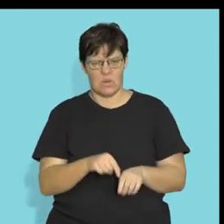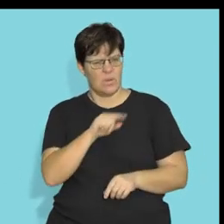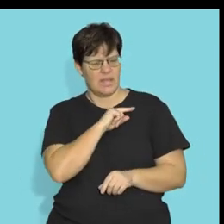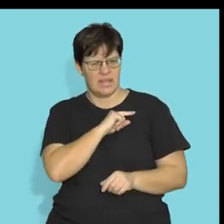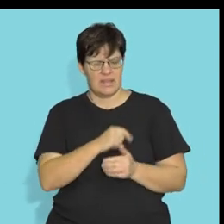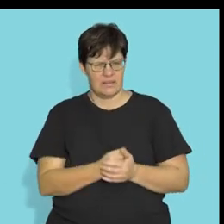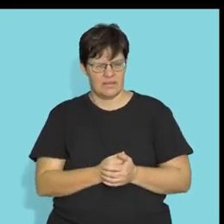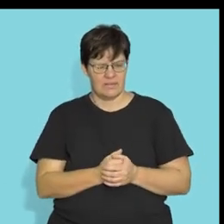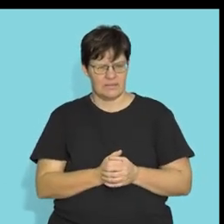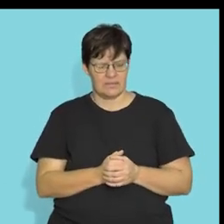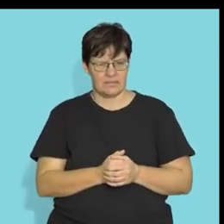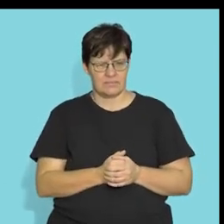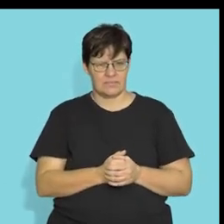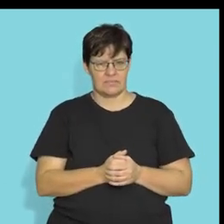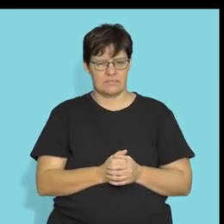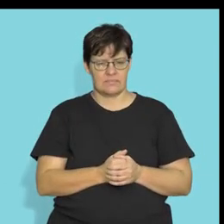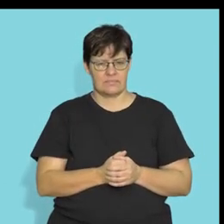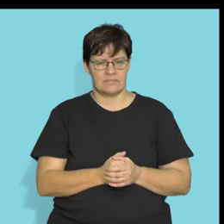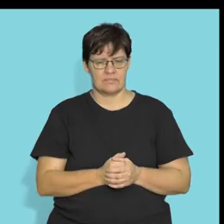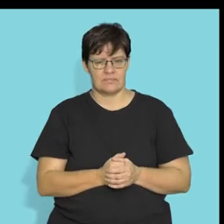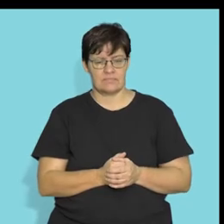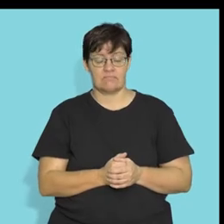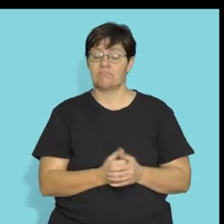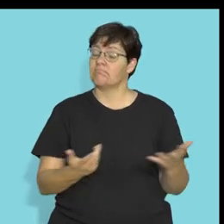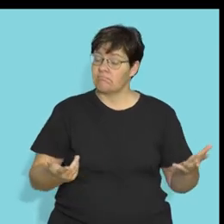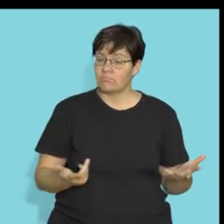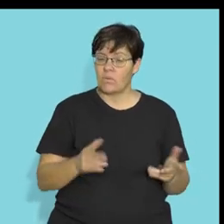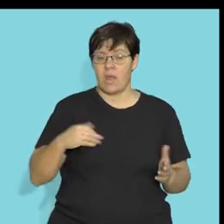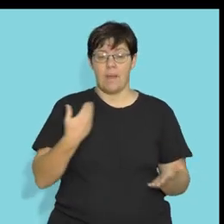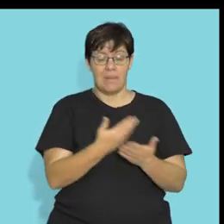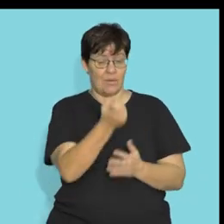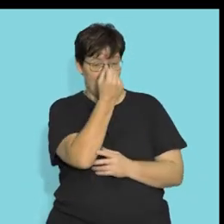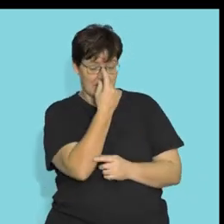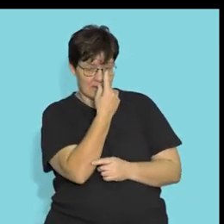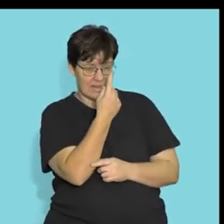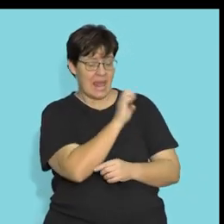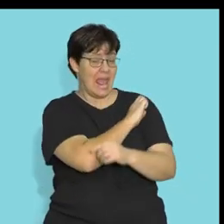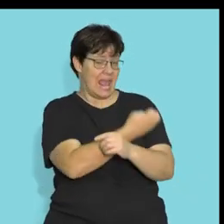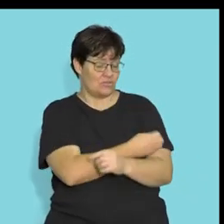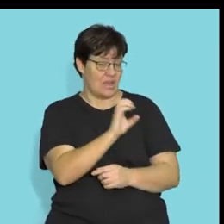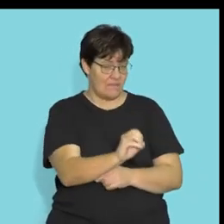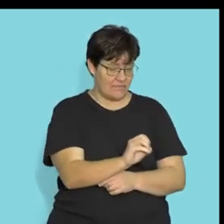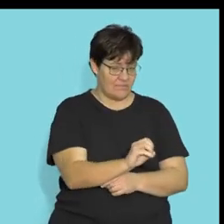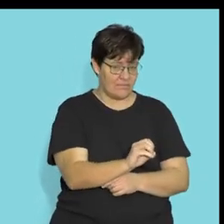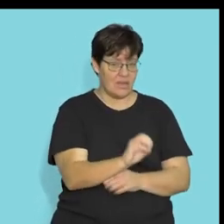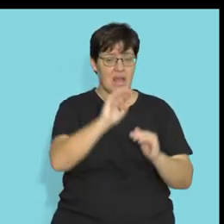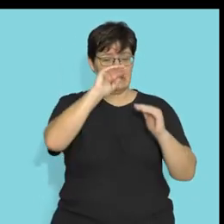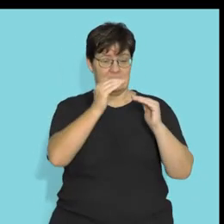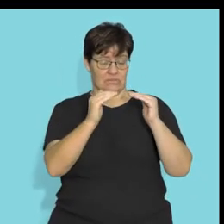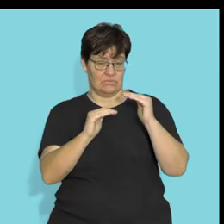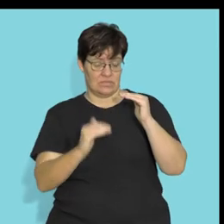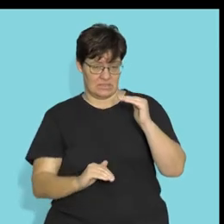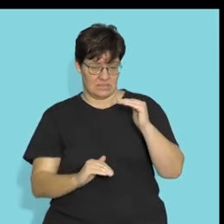this pyramid shape in an ecosystem? Again, if we apply the understanding that there's energy that constantly